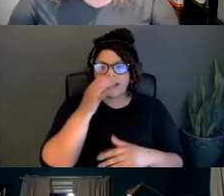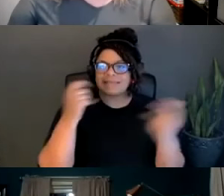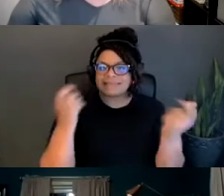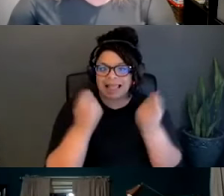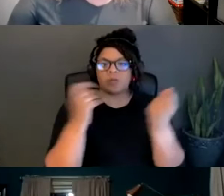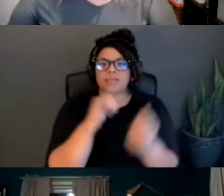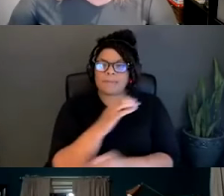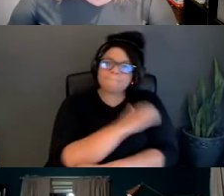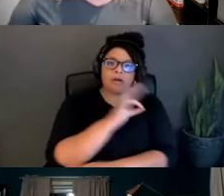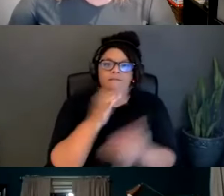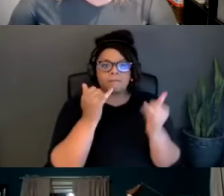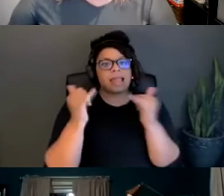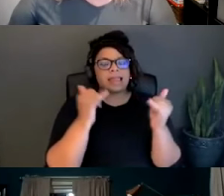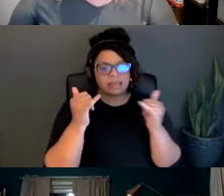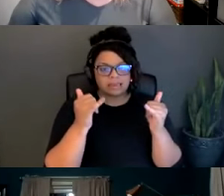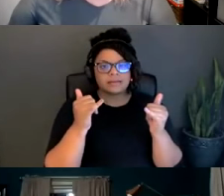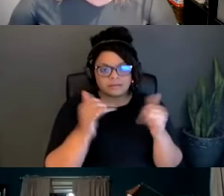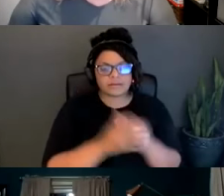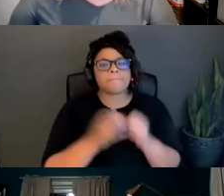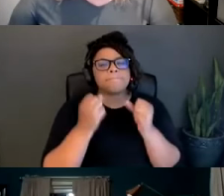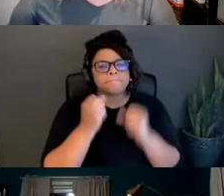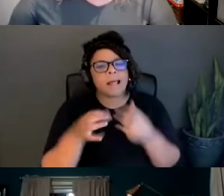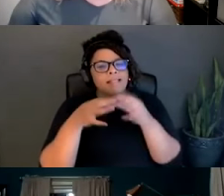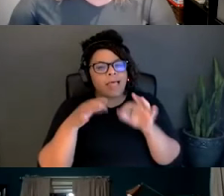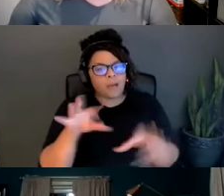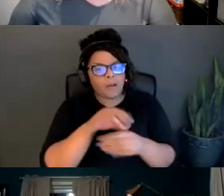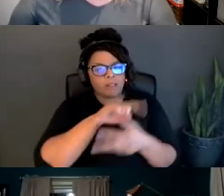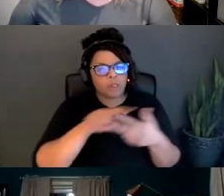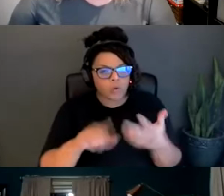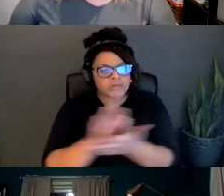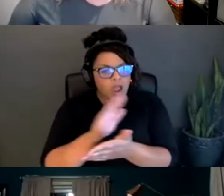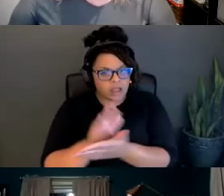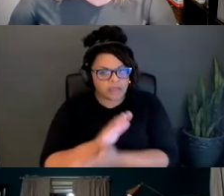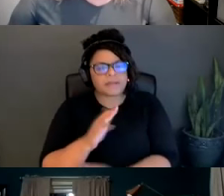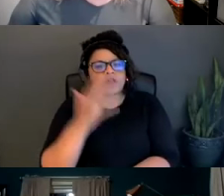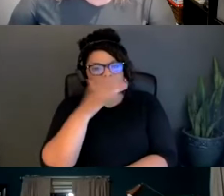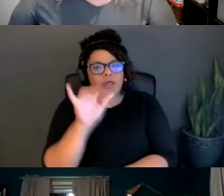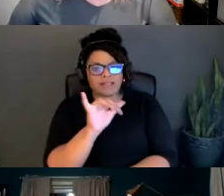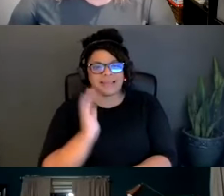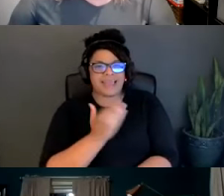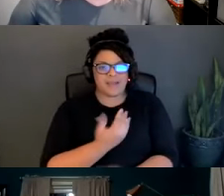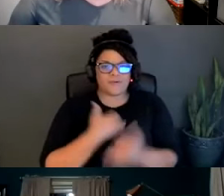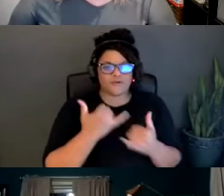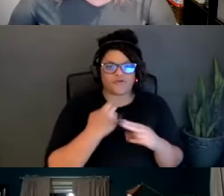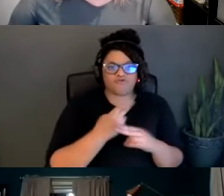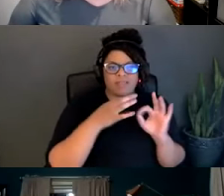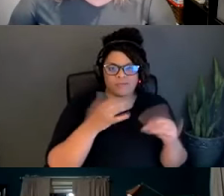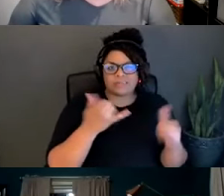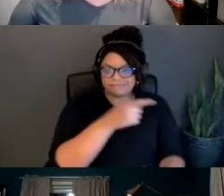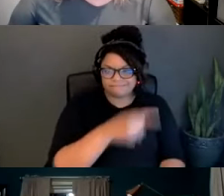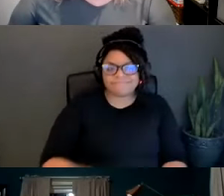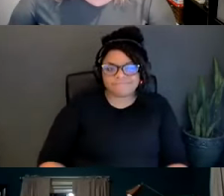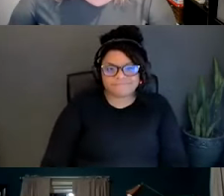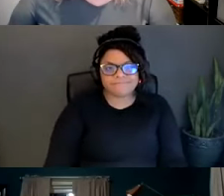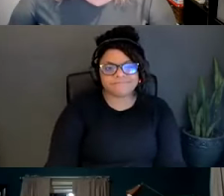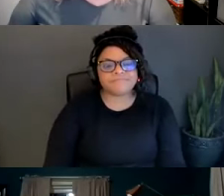of play. Much of the language of those documents looks like the language that we've been using here. Where